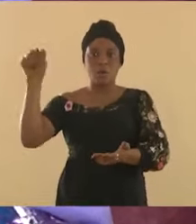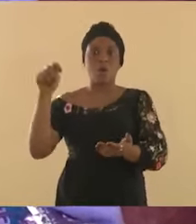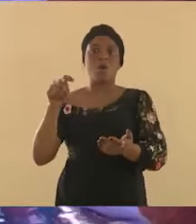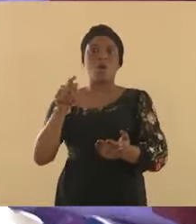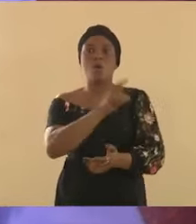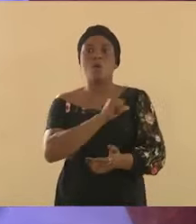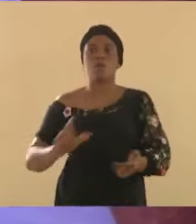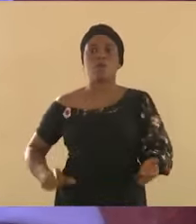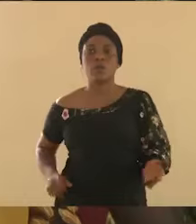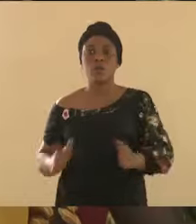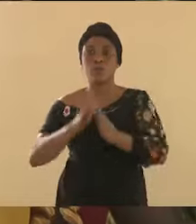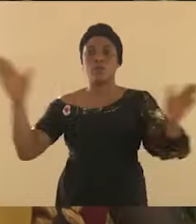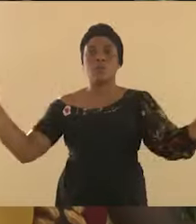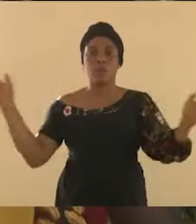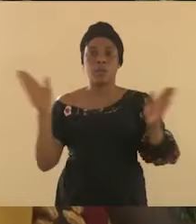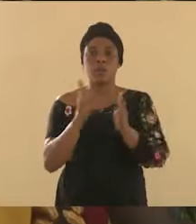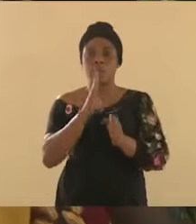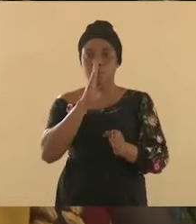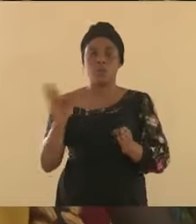The Gospel of the Lord.